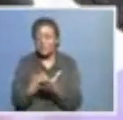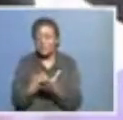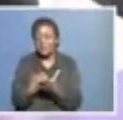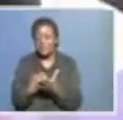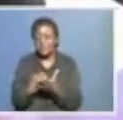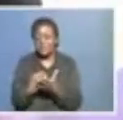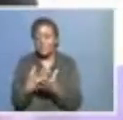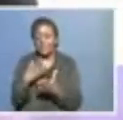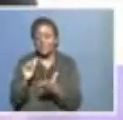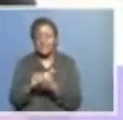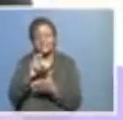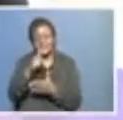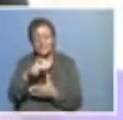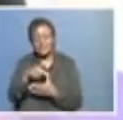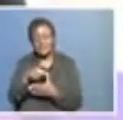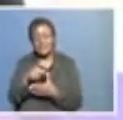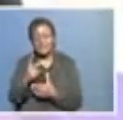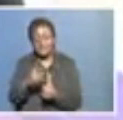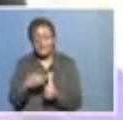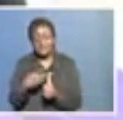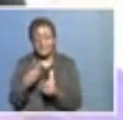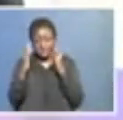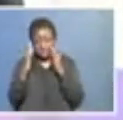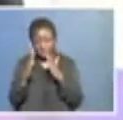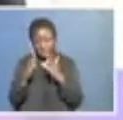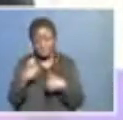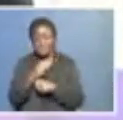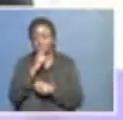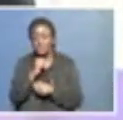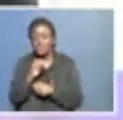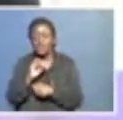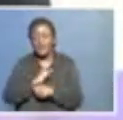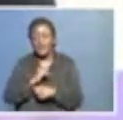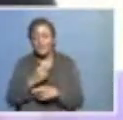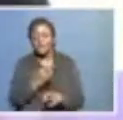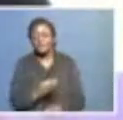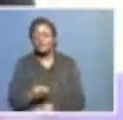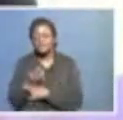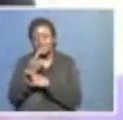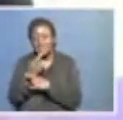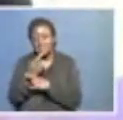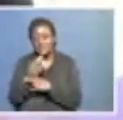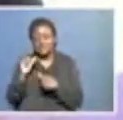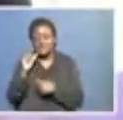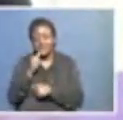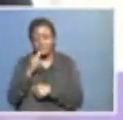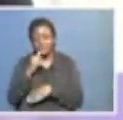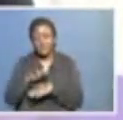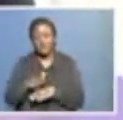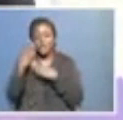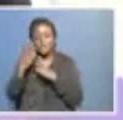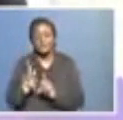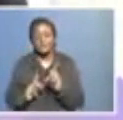necessary. My second priority as well is to ensure I relieve the suffering upon the Bahamian people that is wrought